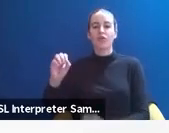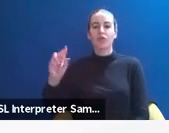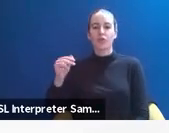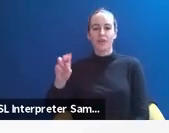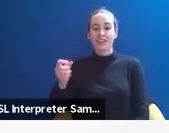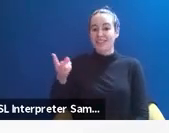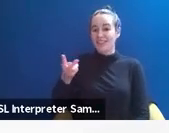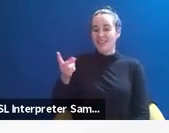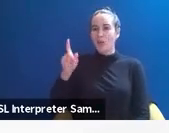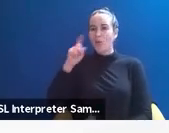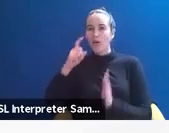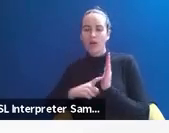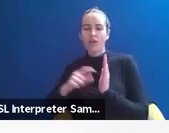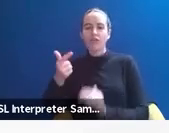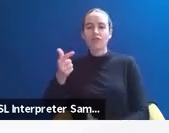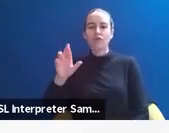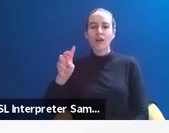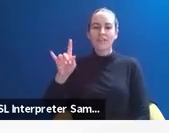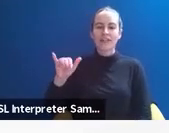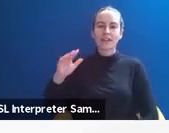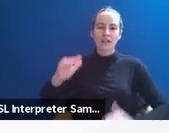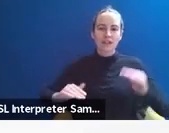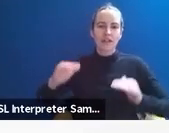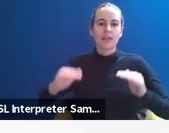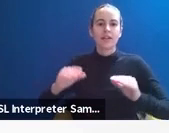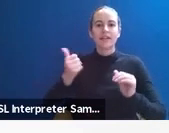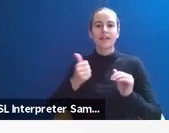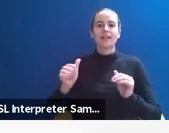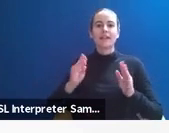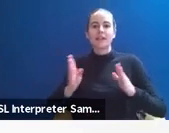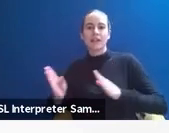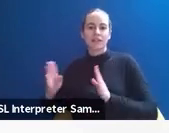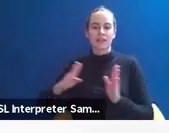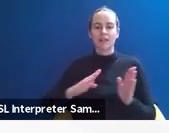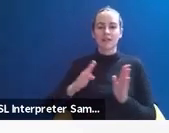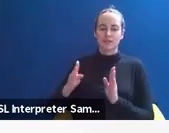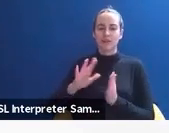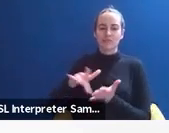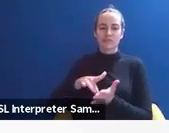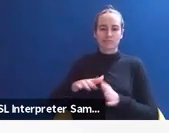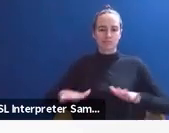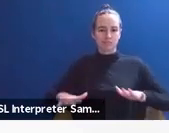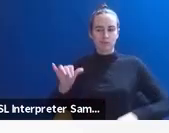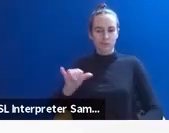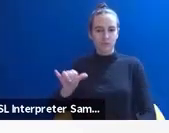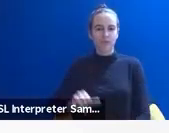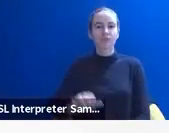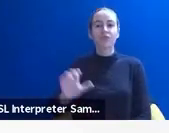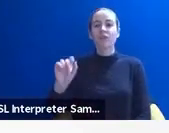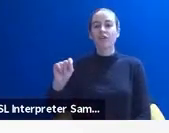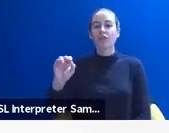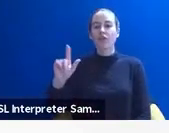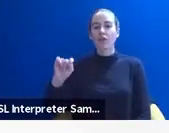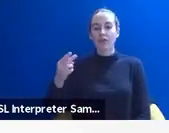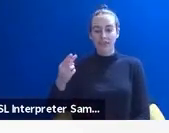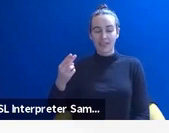detect gravity, linear acceleration, tilt, and centrifugation. The otolith has a membrane with calcium